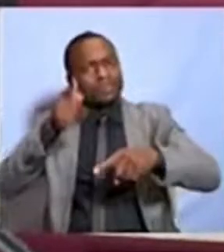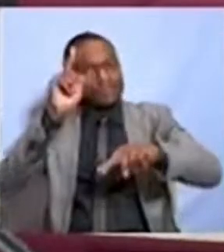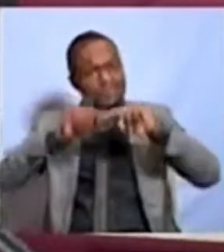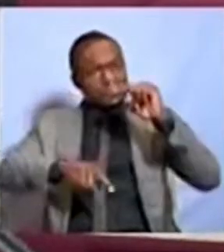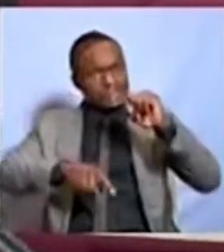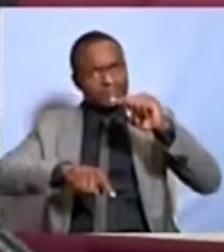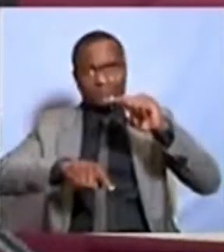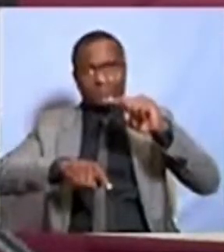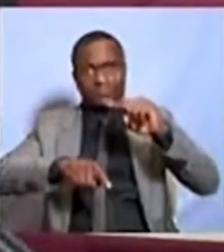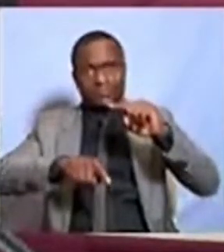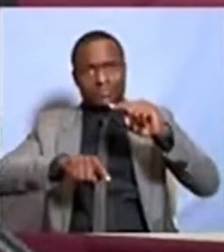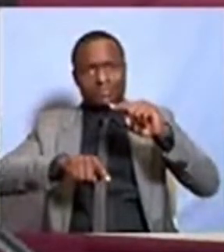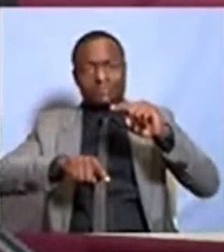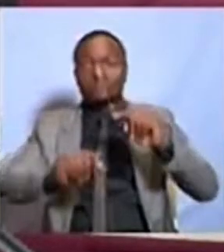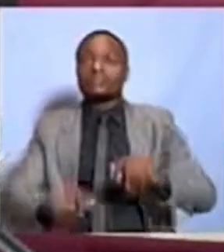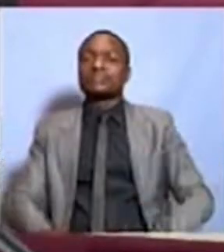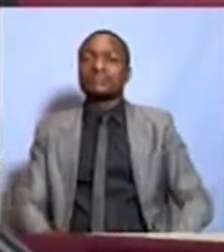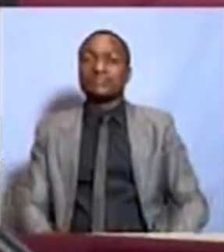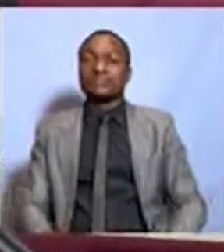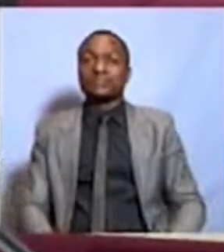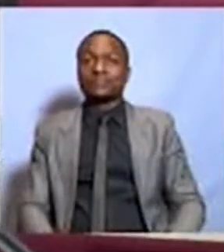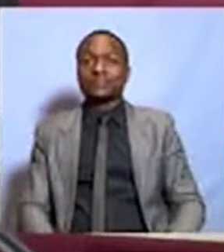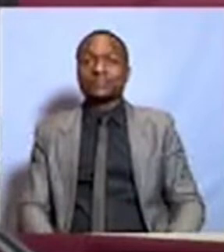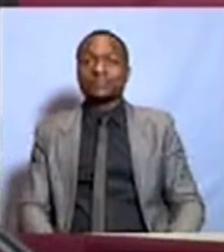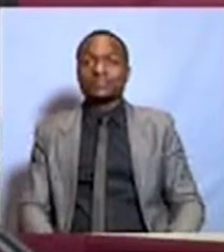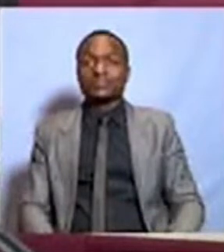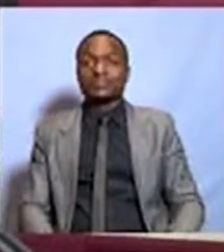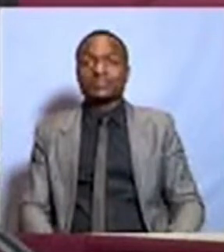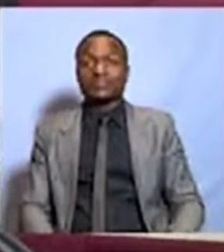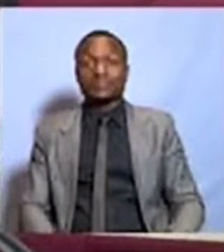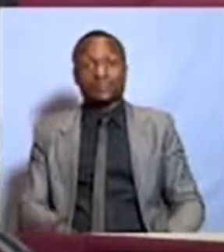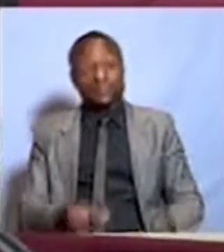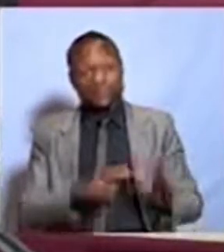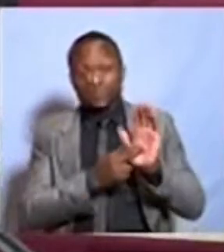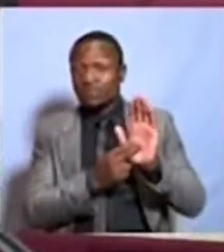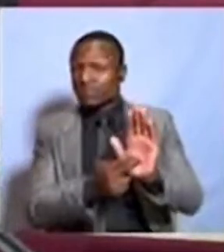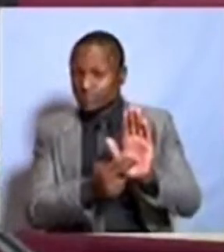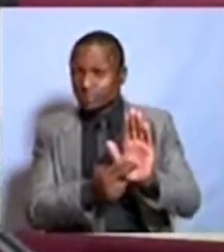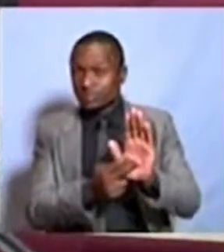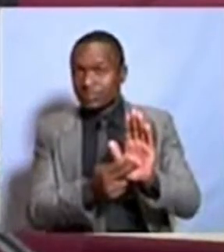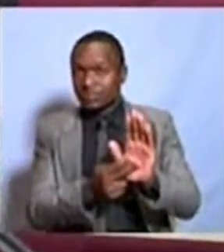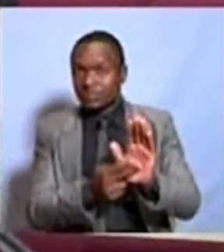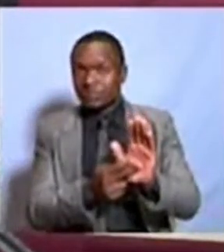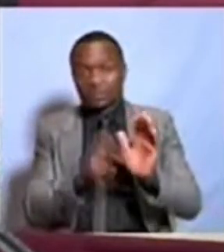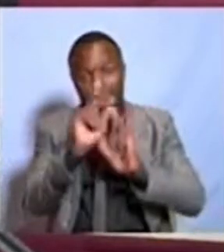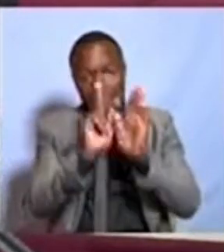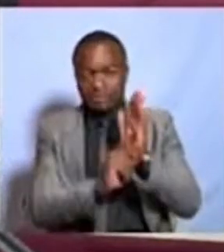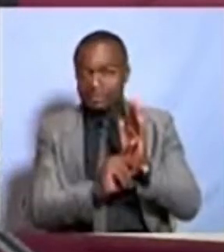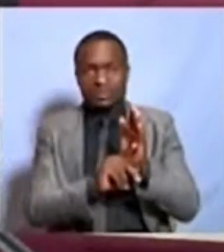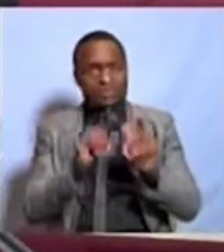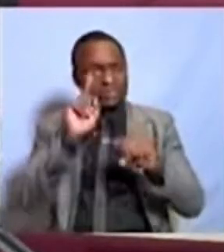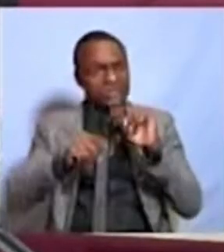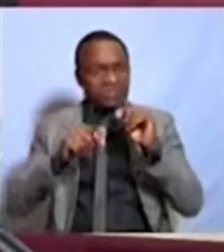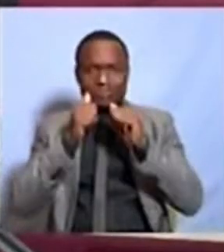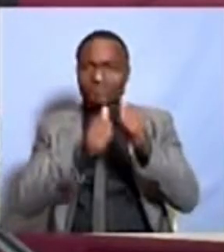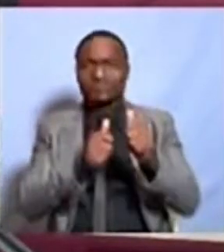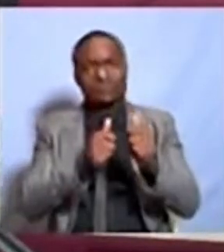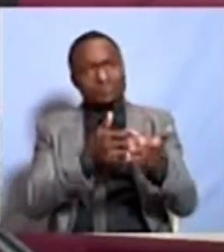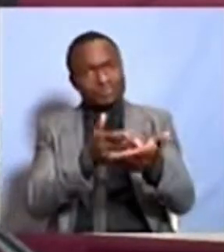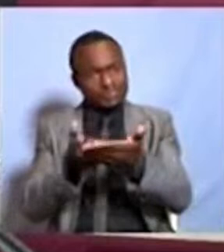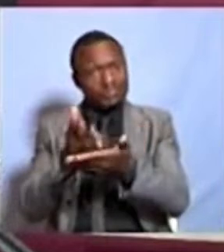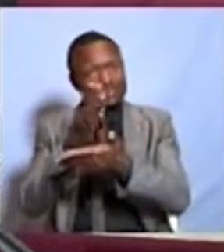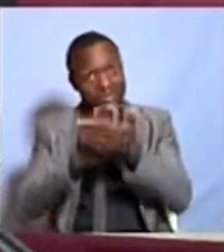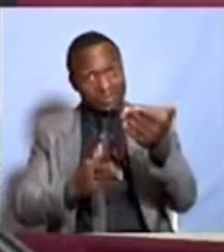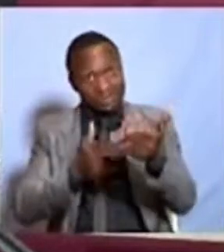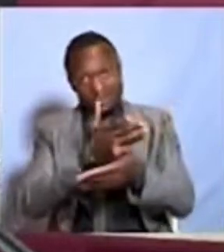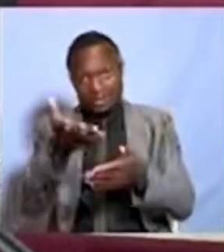really quantify, or we can't qualify certain policies. We can't attribute them to ourselves because it's hard to follow through there. So some of